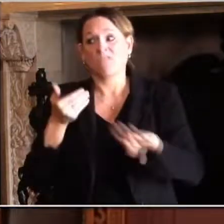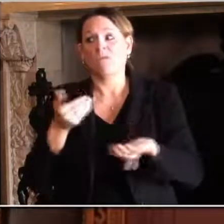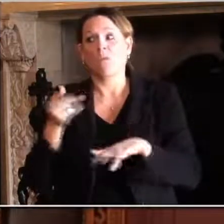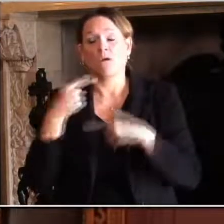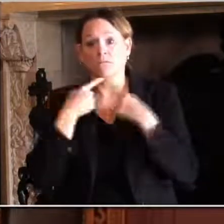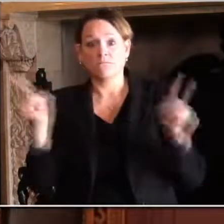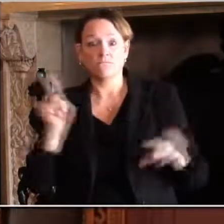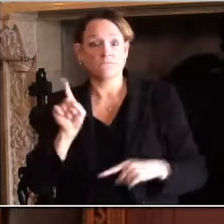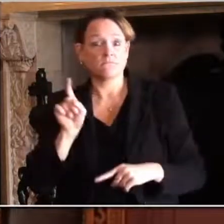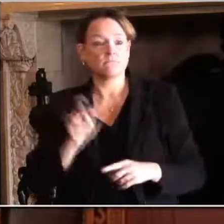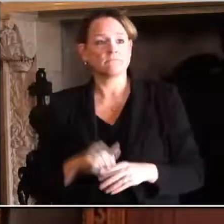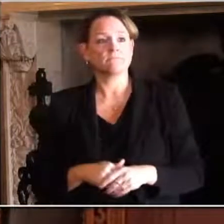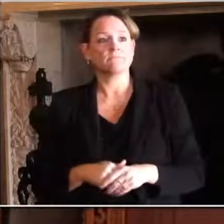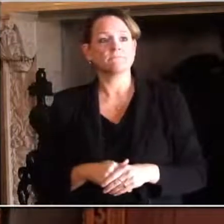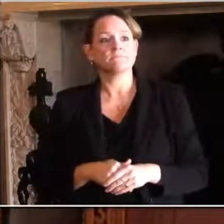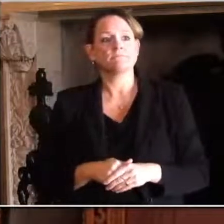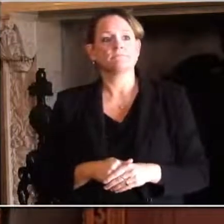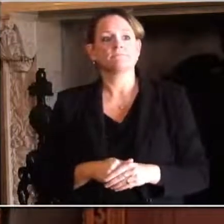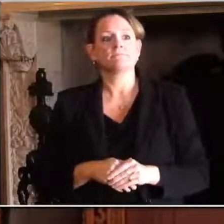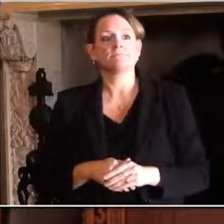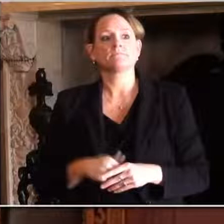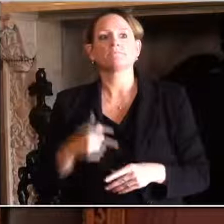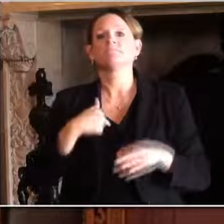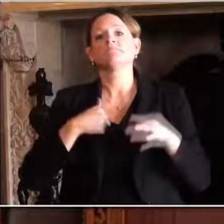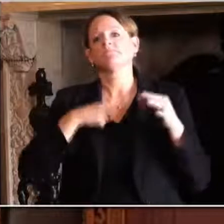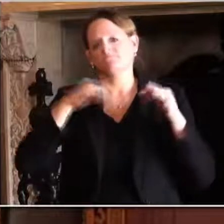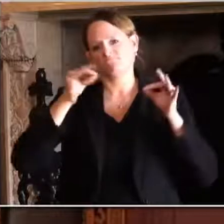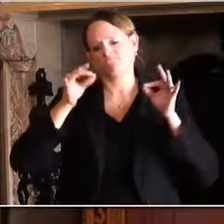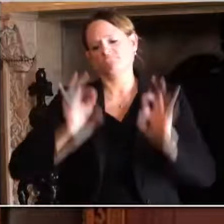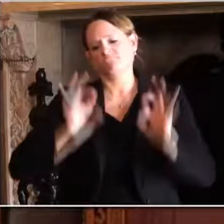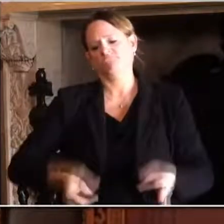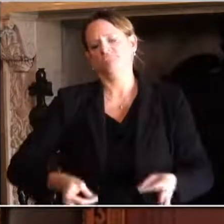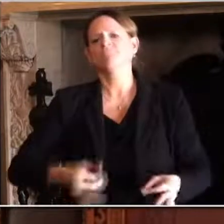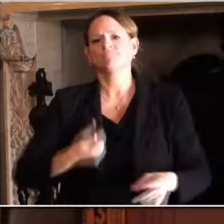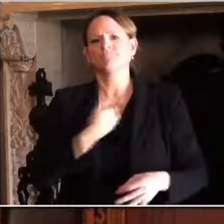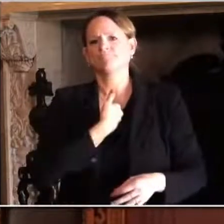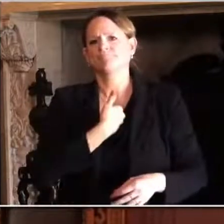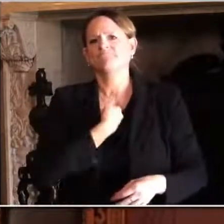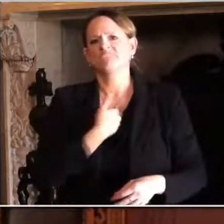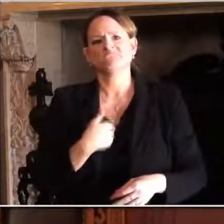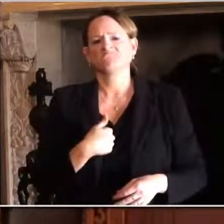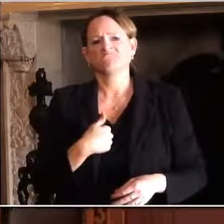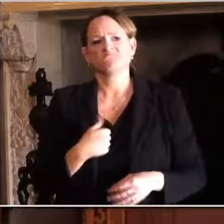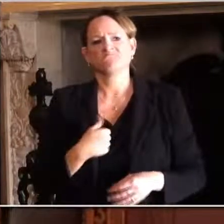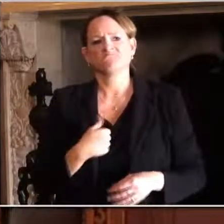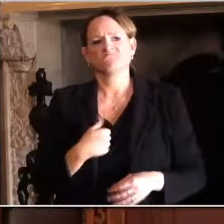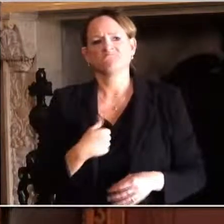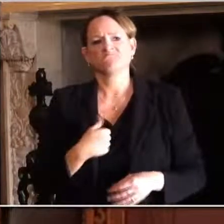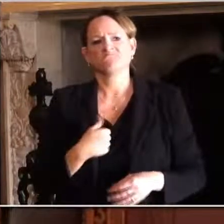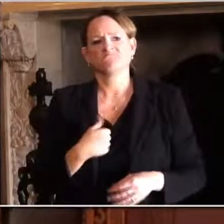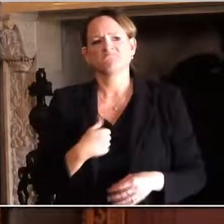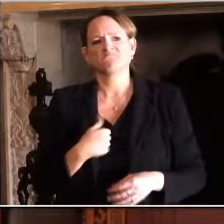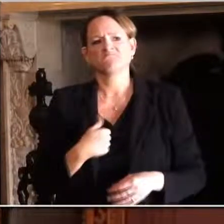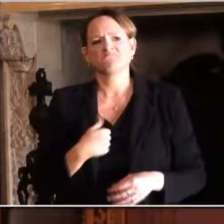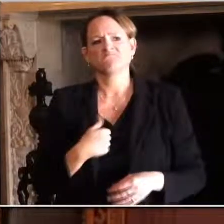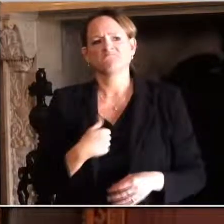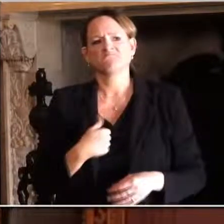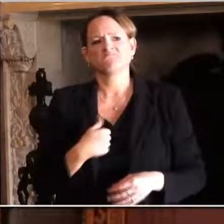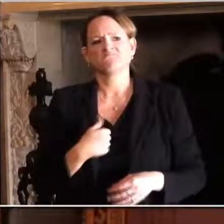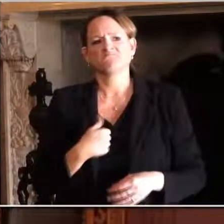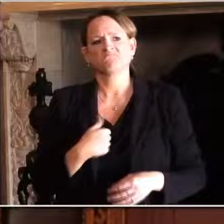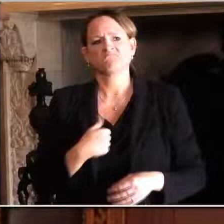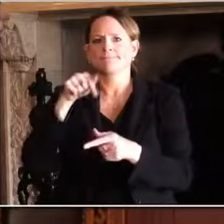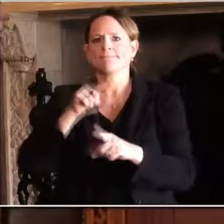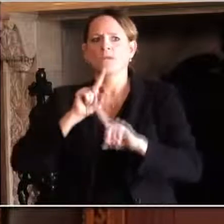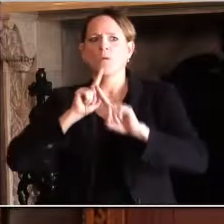decision on my own. It's an executive order from the governor of the state of Wisconsin. That said,